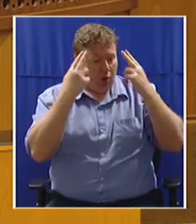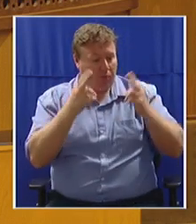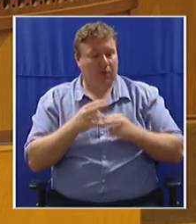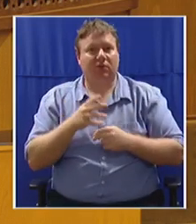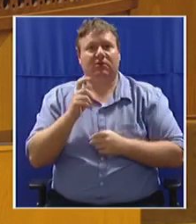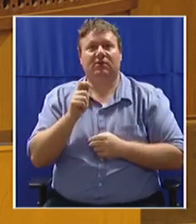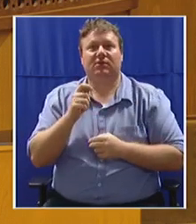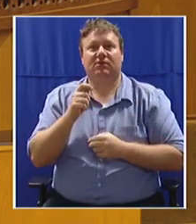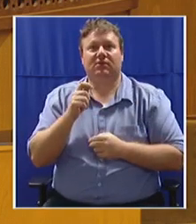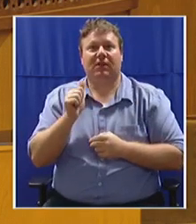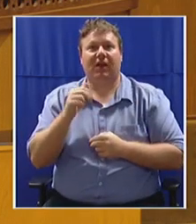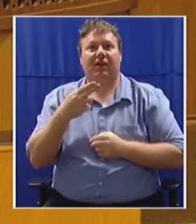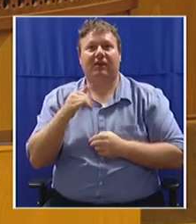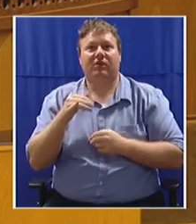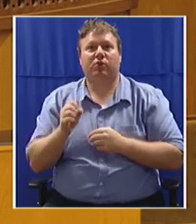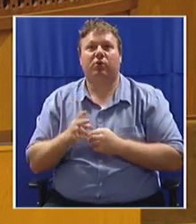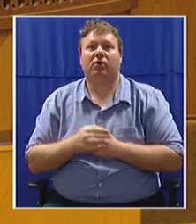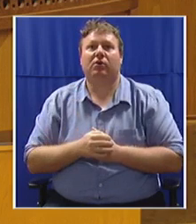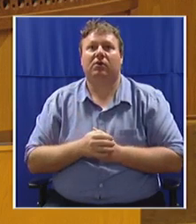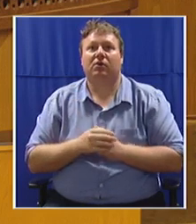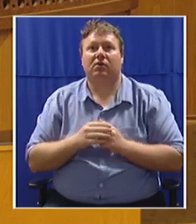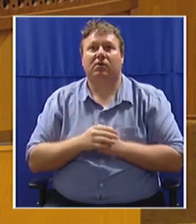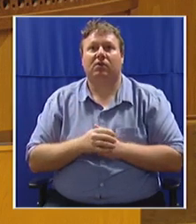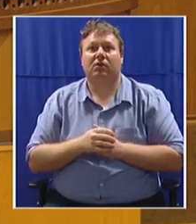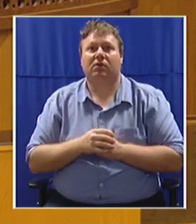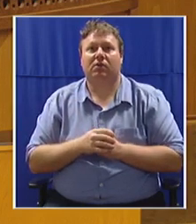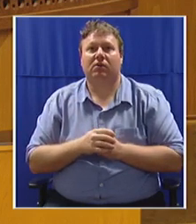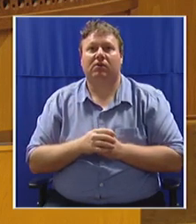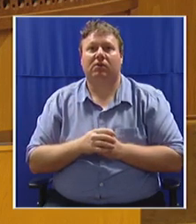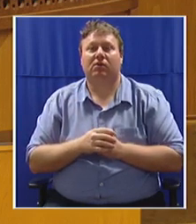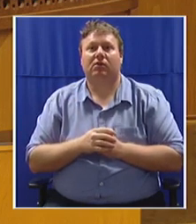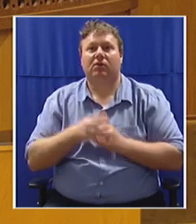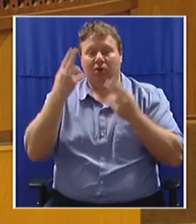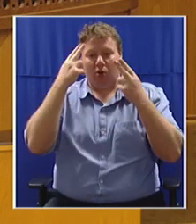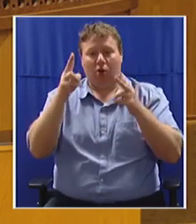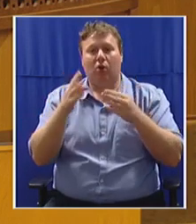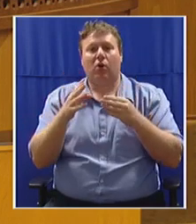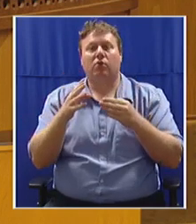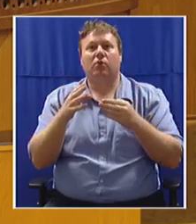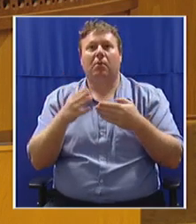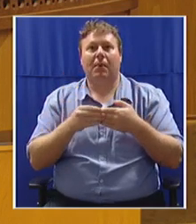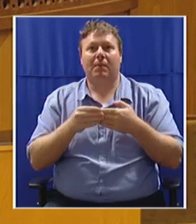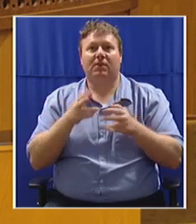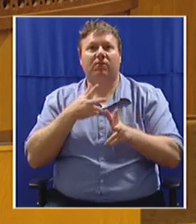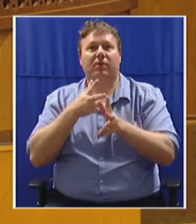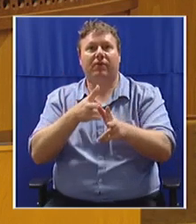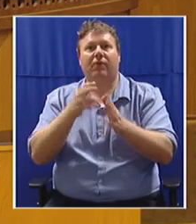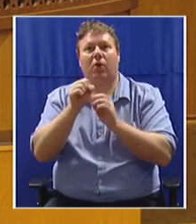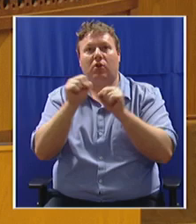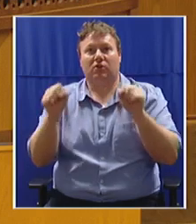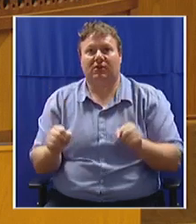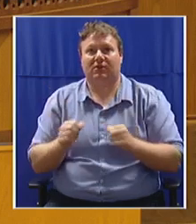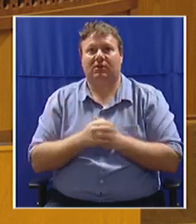Thank you very much. Tatu Untshangise, just hold. Honorable members, I follow the system. As